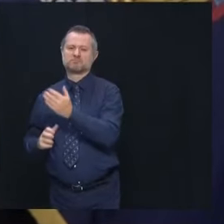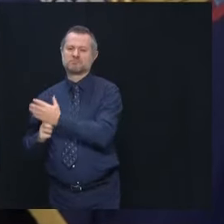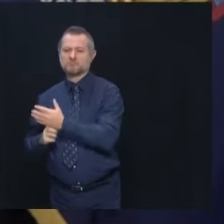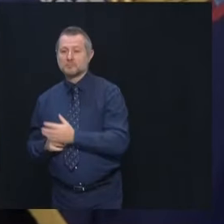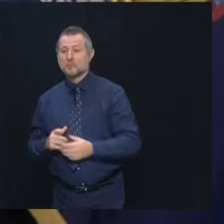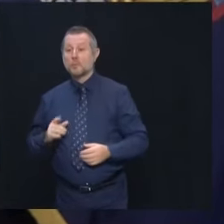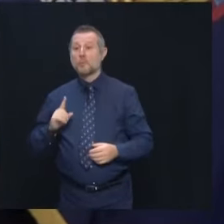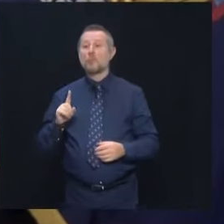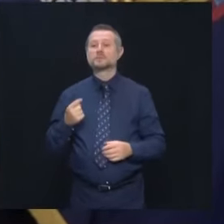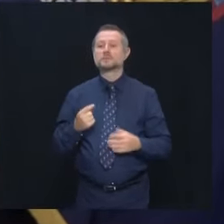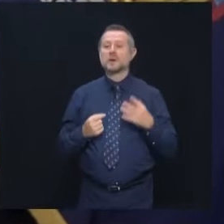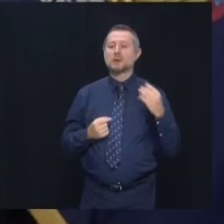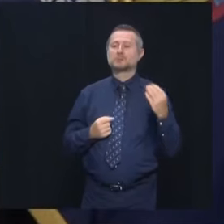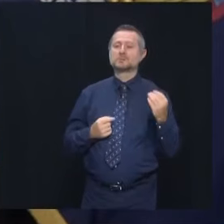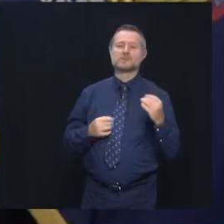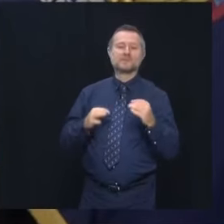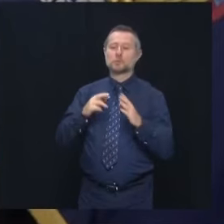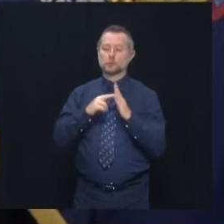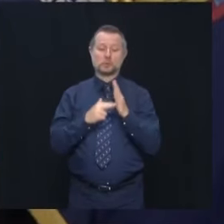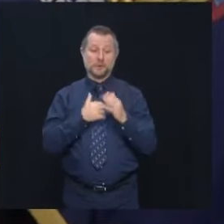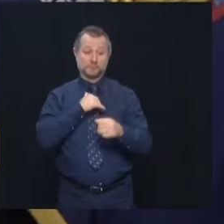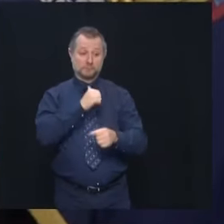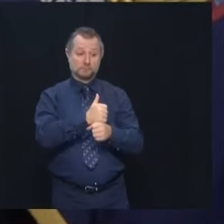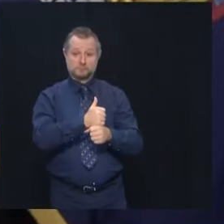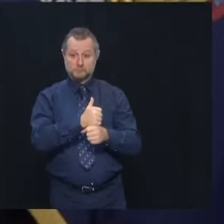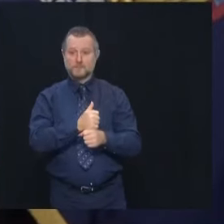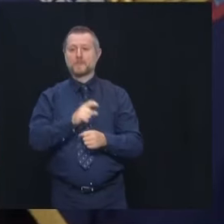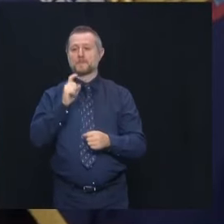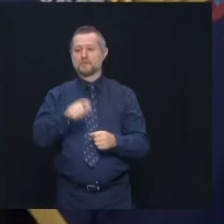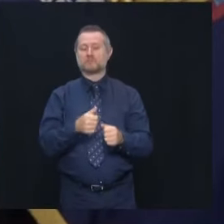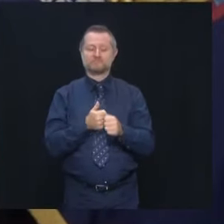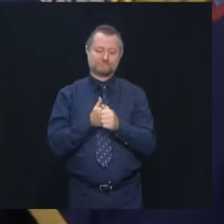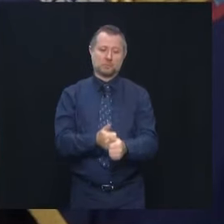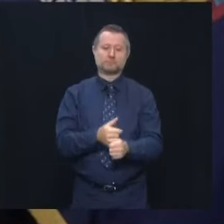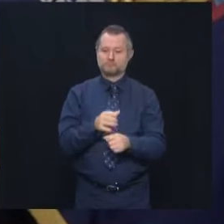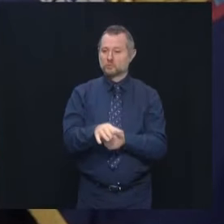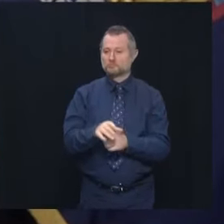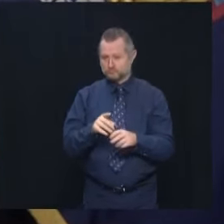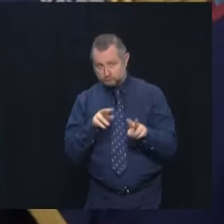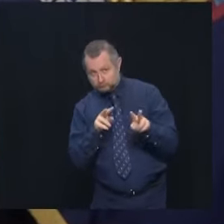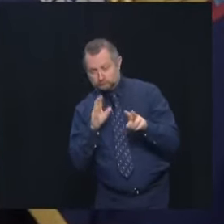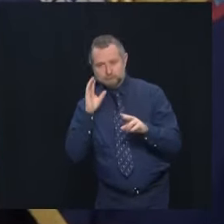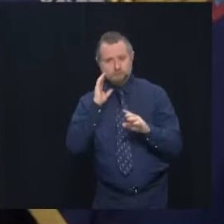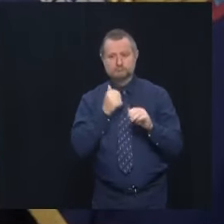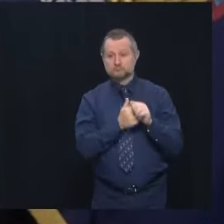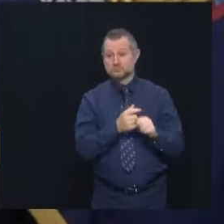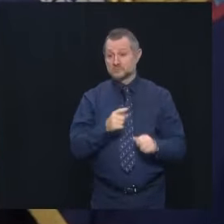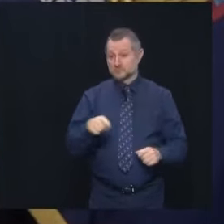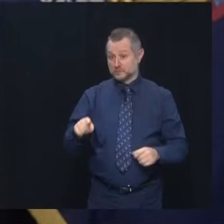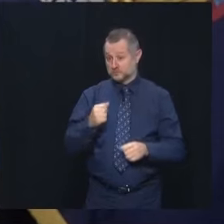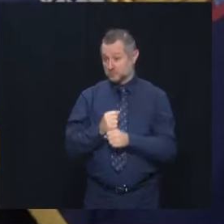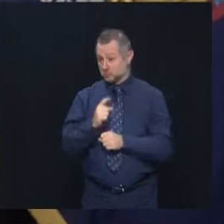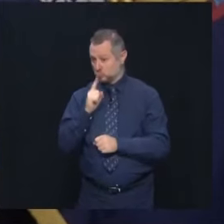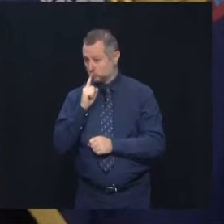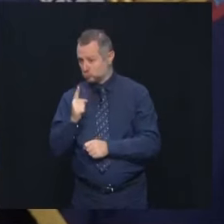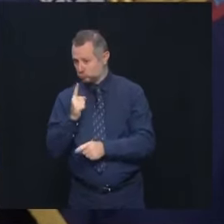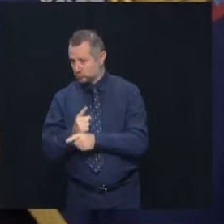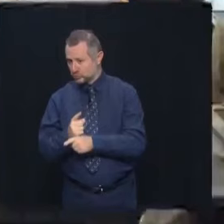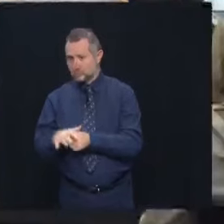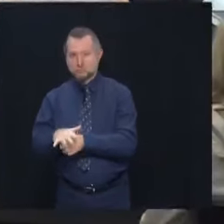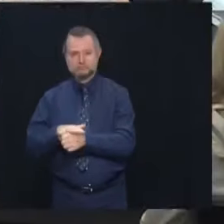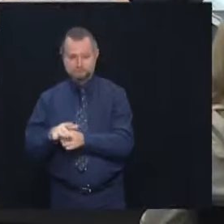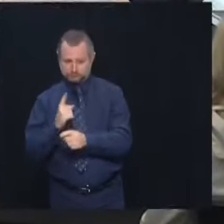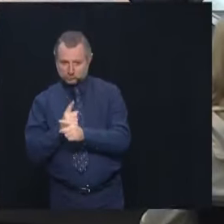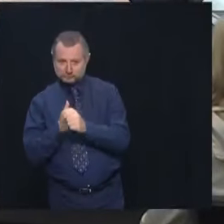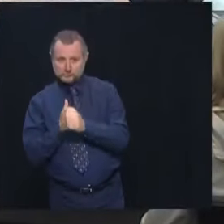dining. You know, whatever the rules are, they enforce in that template. But you're right. Make sure that template is right.